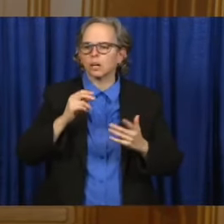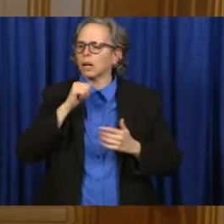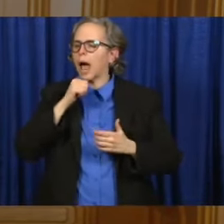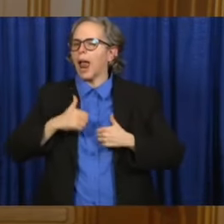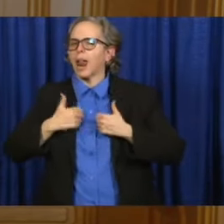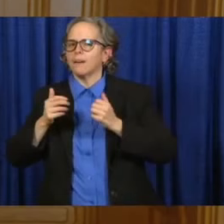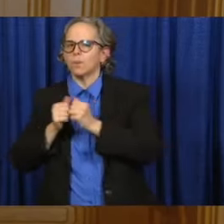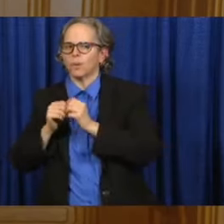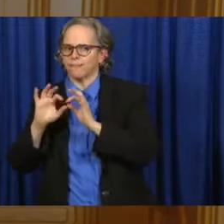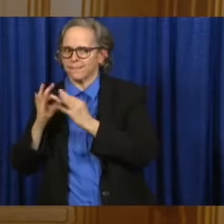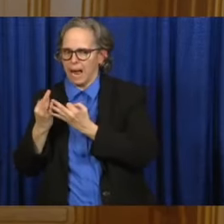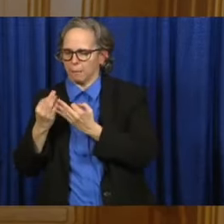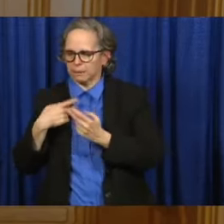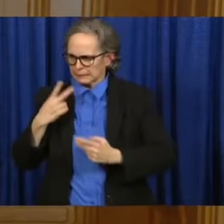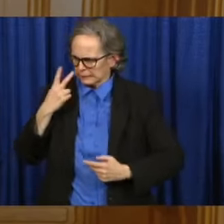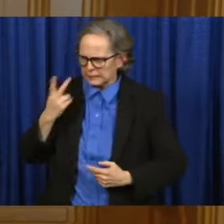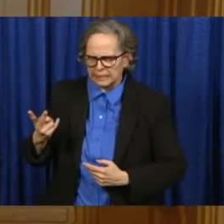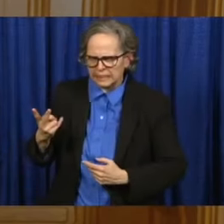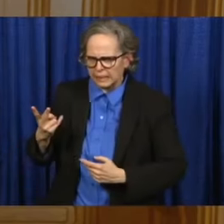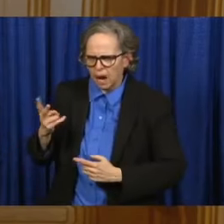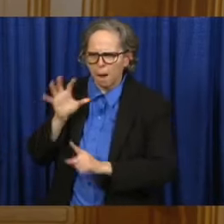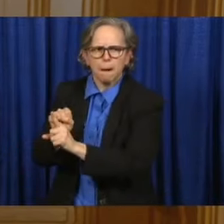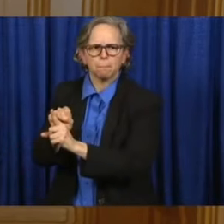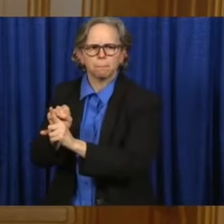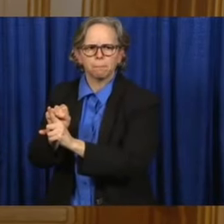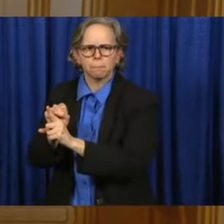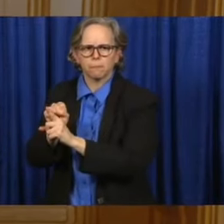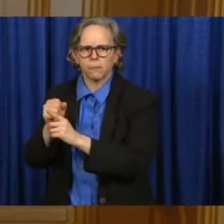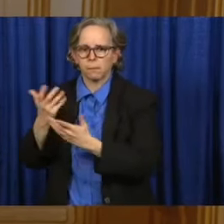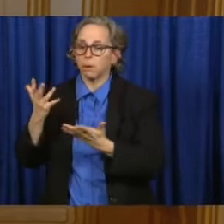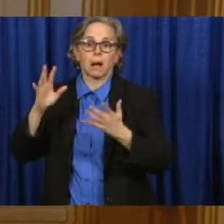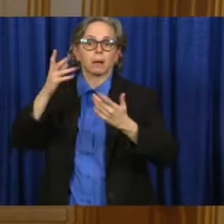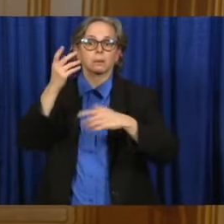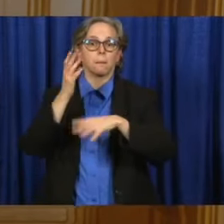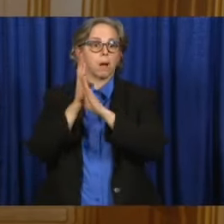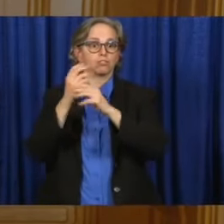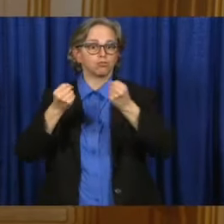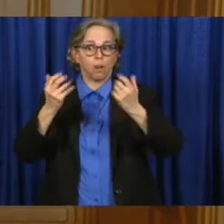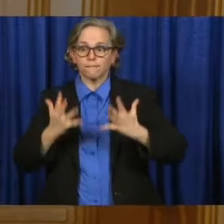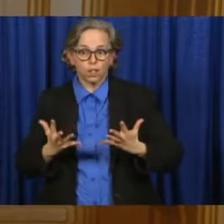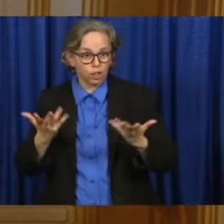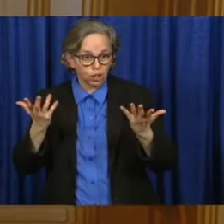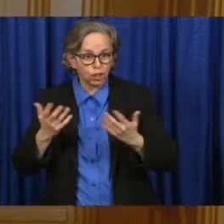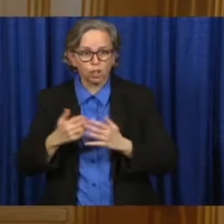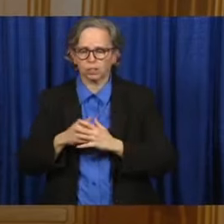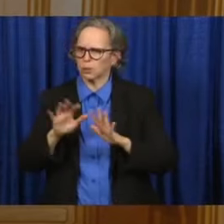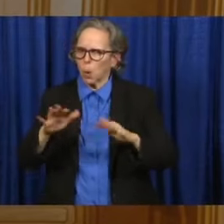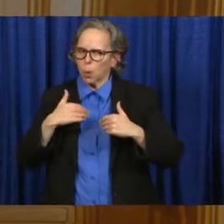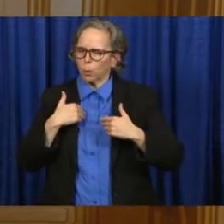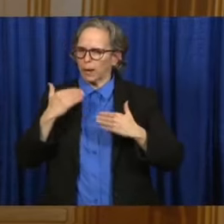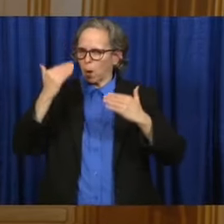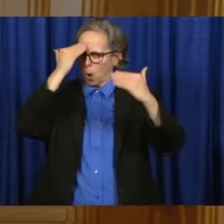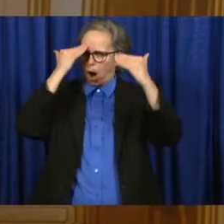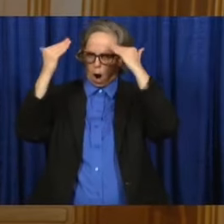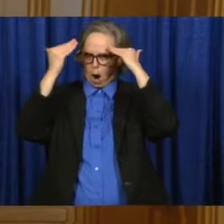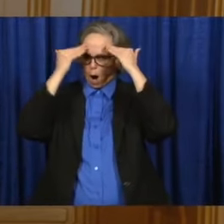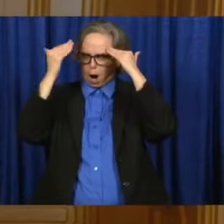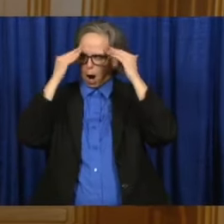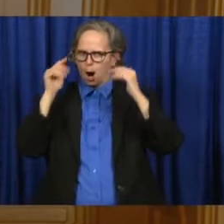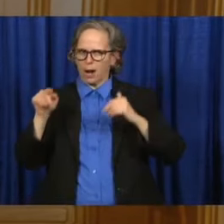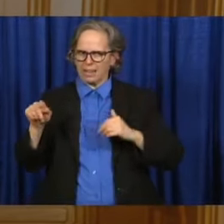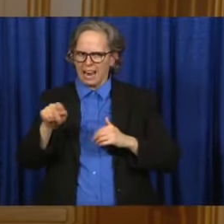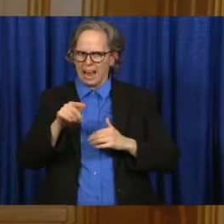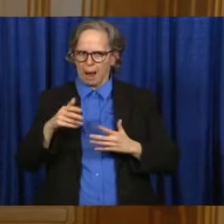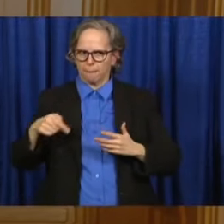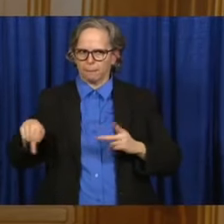sees that child, maybe on a bus driver or somebody else. And so when you have children who are not being seen,